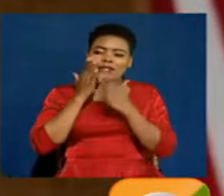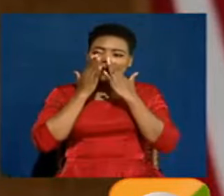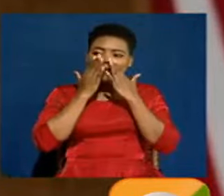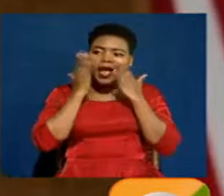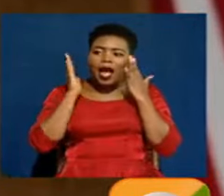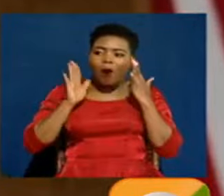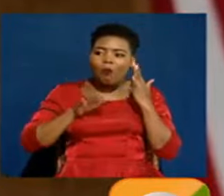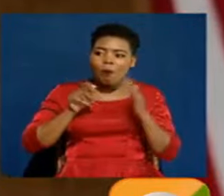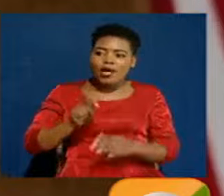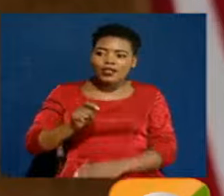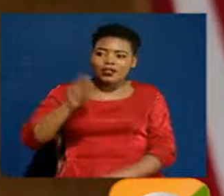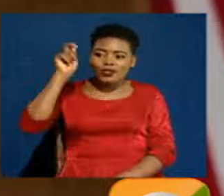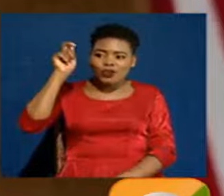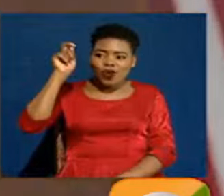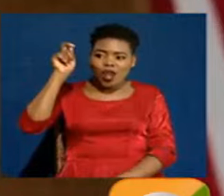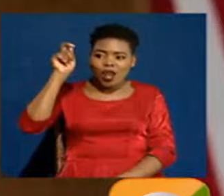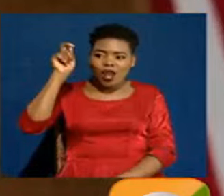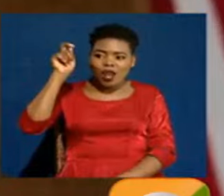an accent.